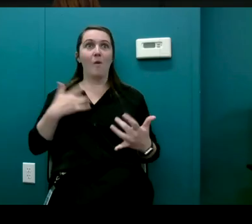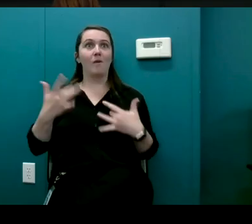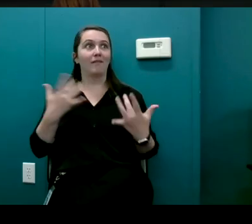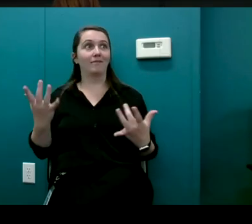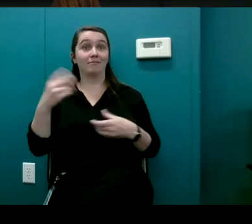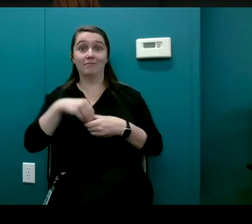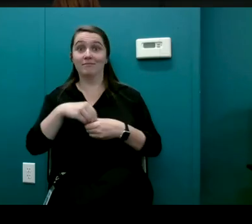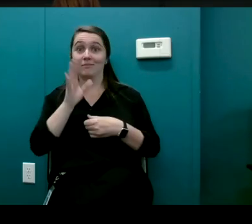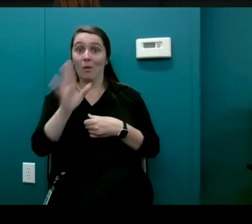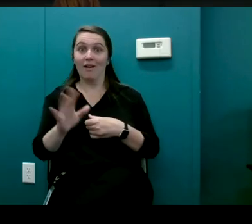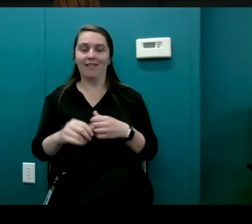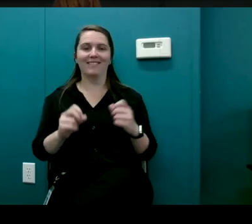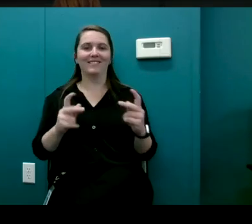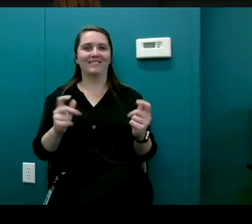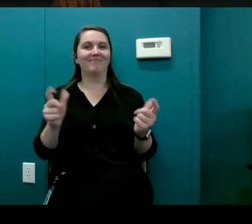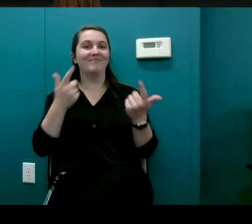in.